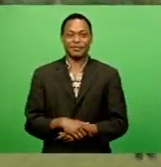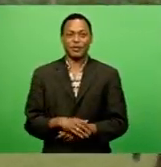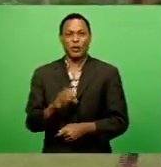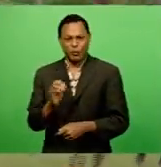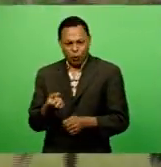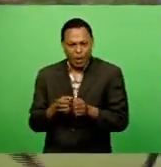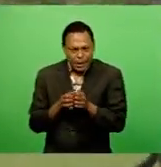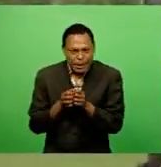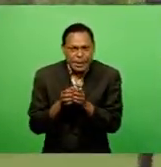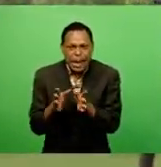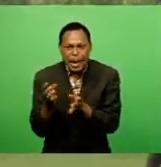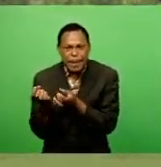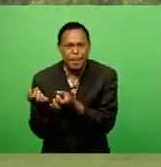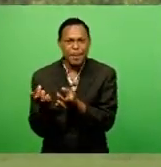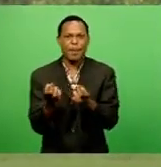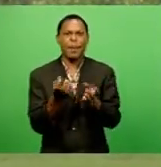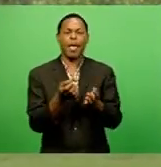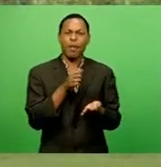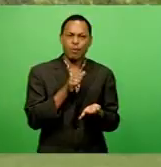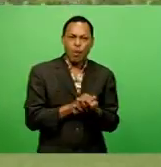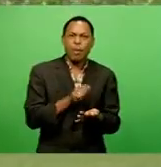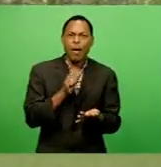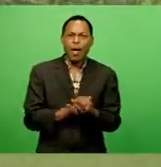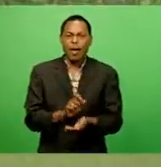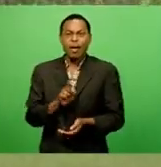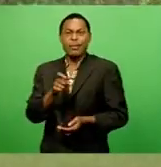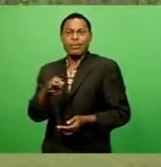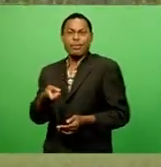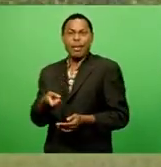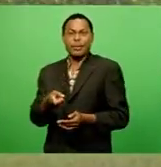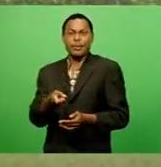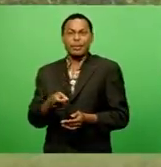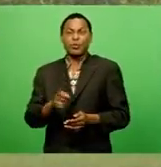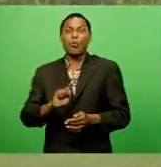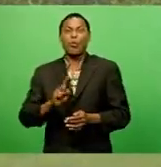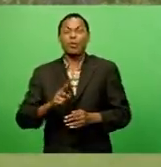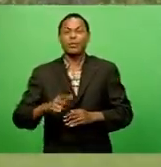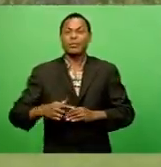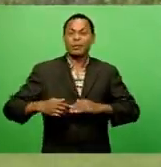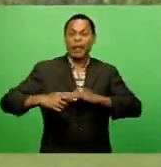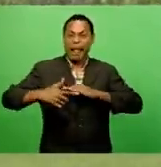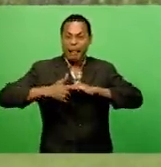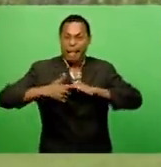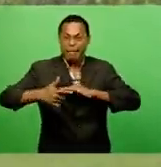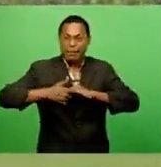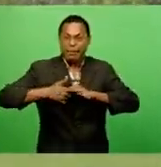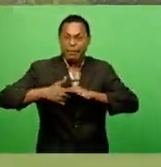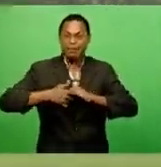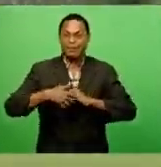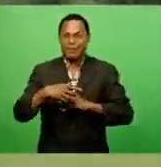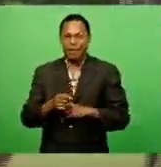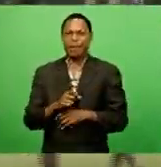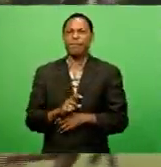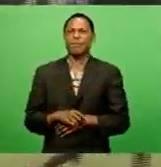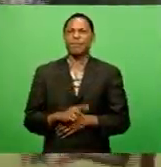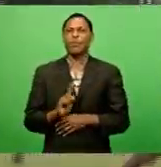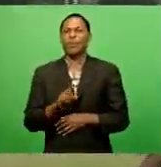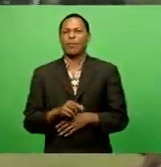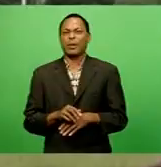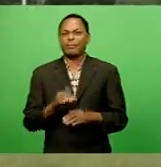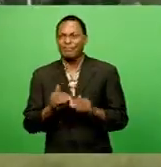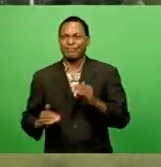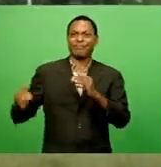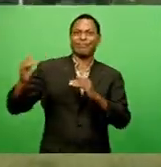harnessing, preparing, because the next tier of competition that emanates out of that is stepping into state of origin.